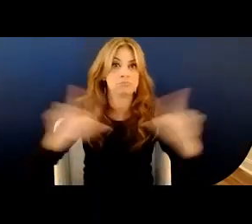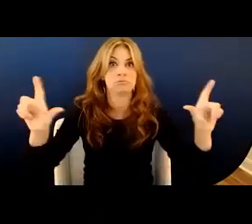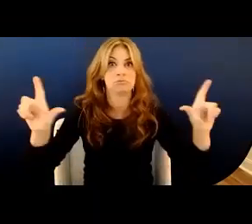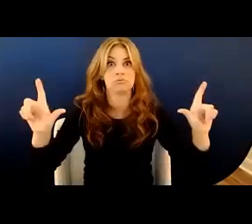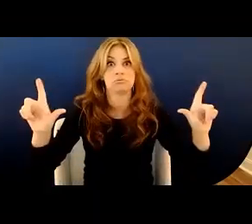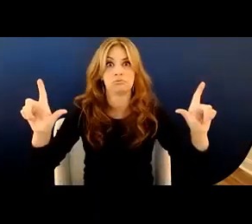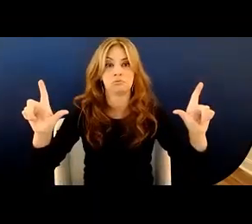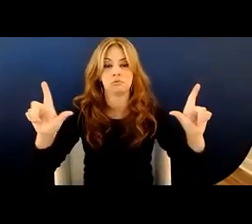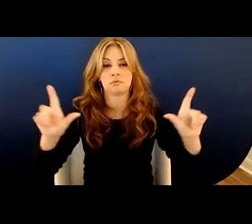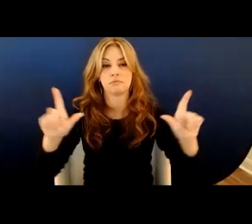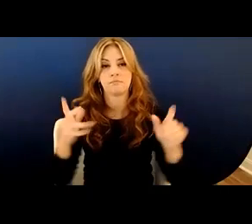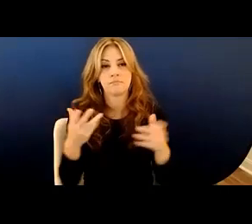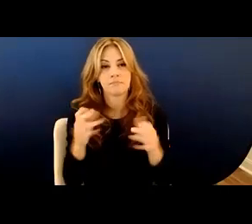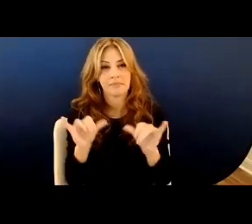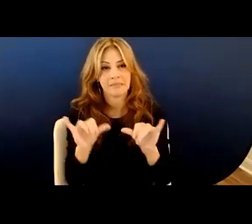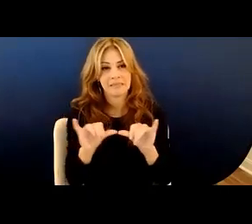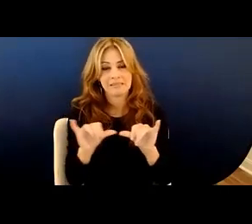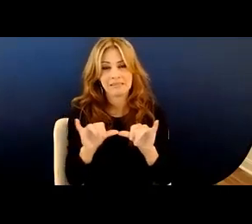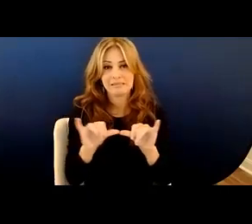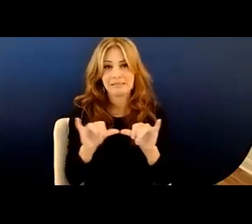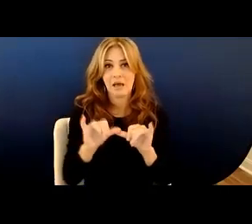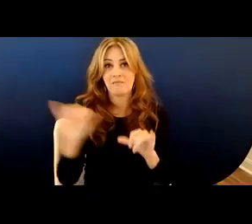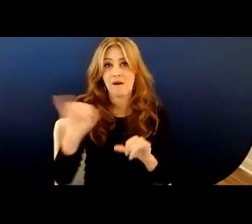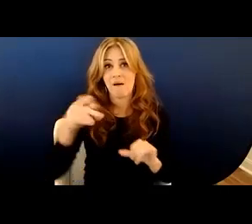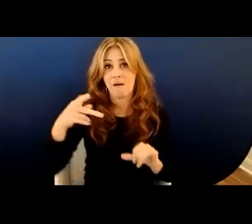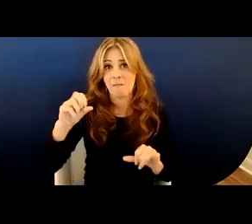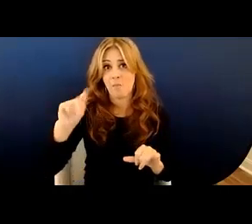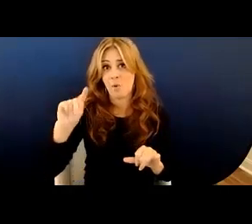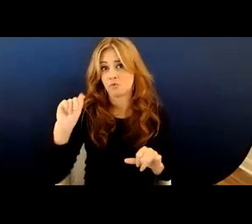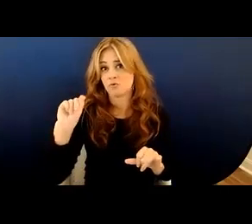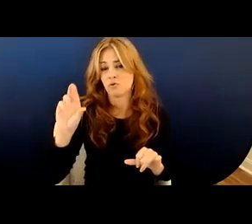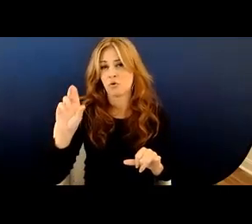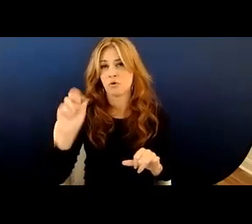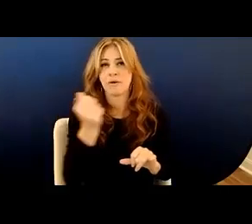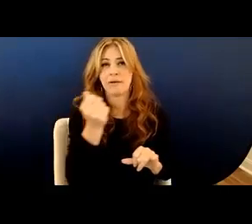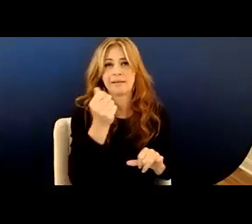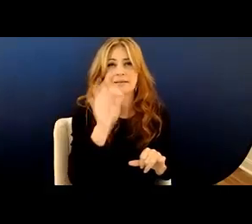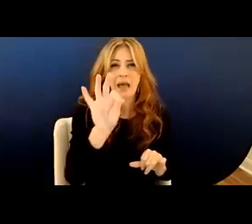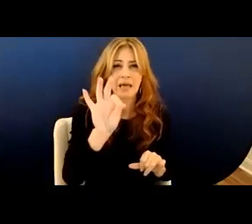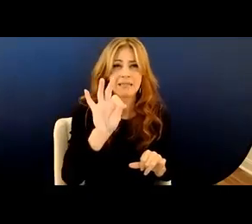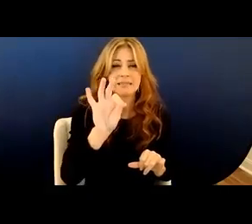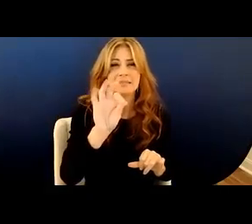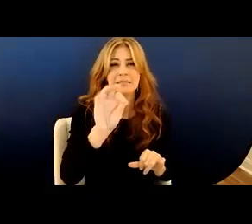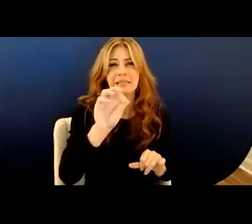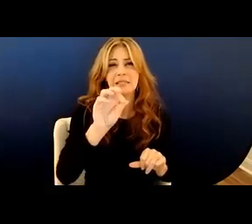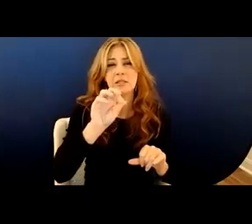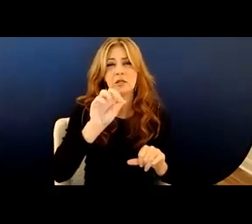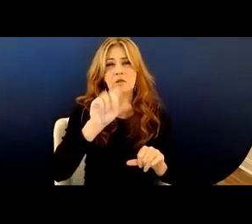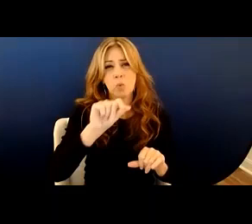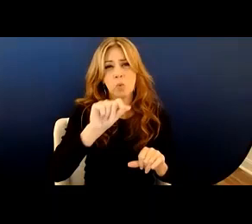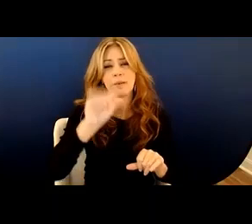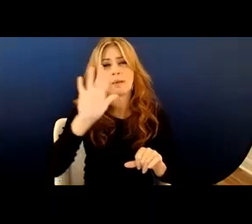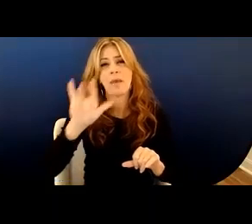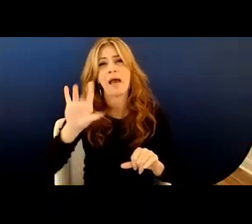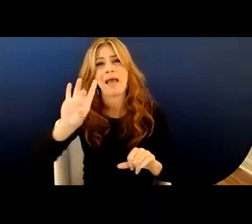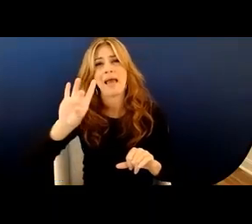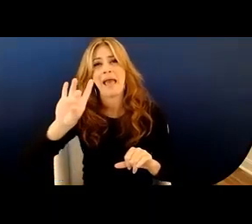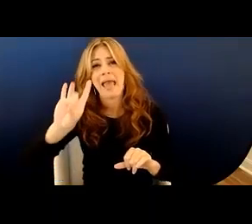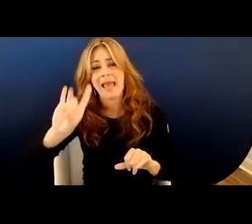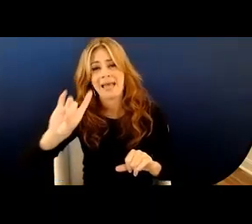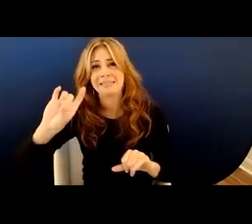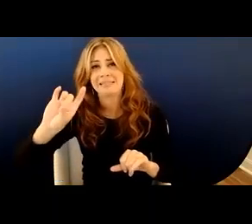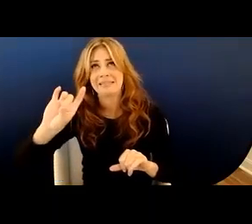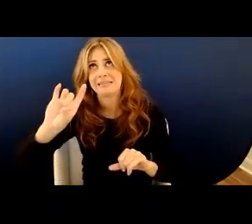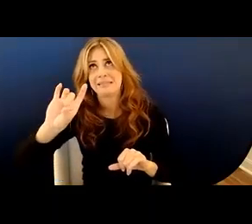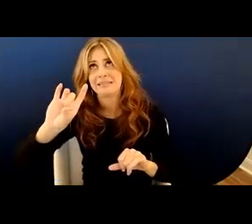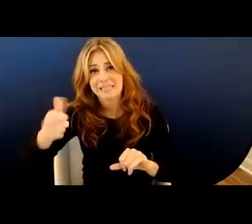The size of an iPoster screen is 1920 by 1080 pixels. That's high definition